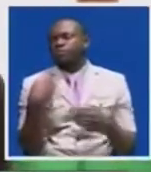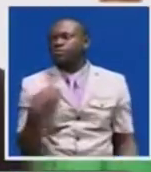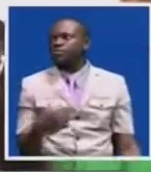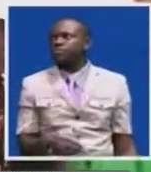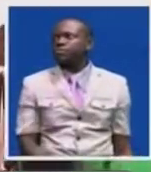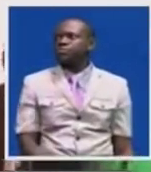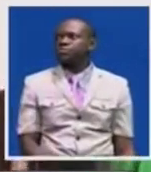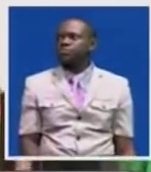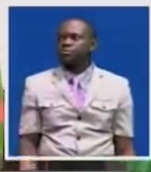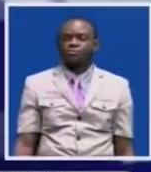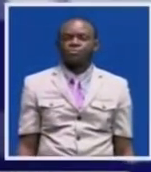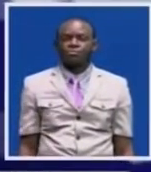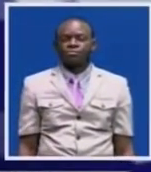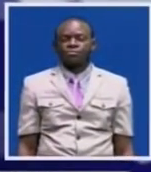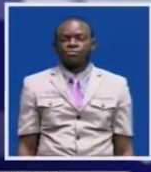Lusaka.